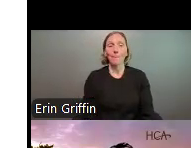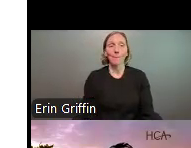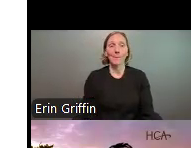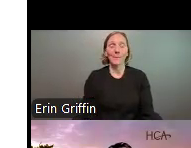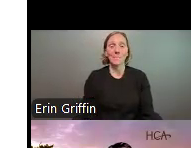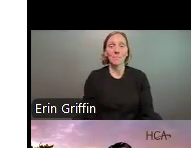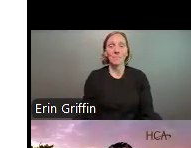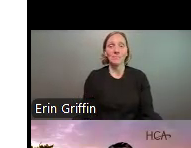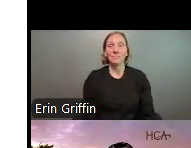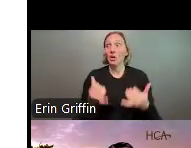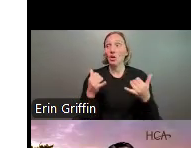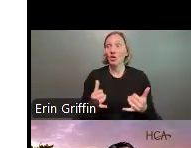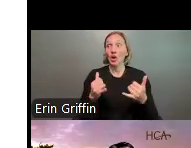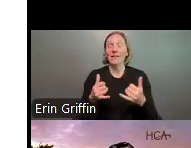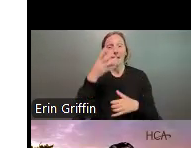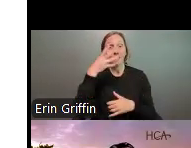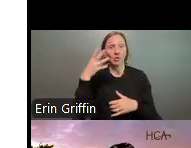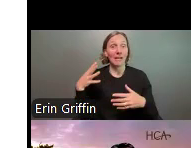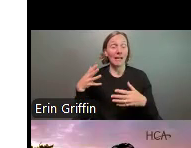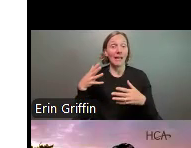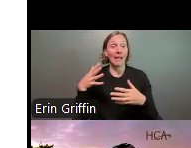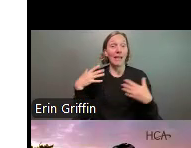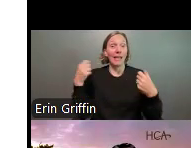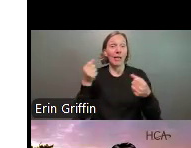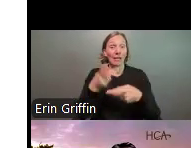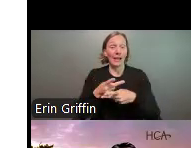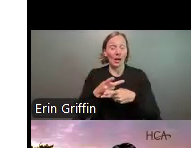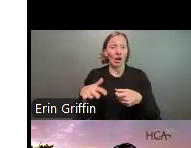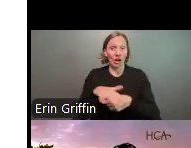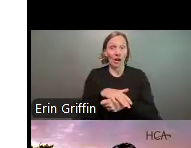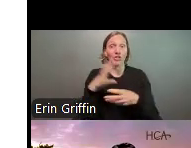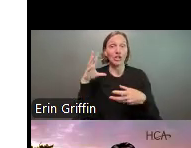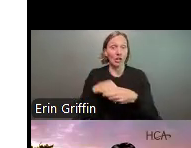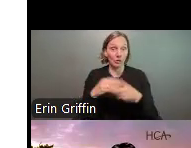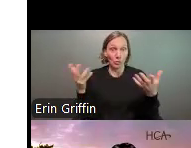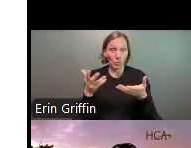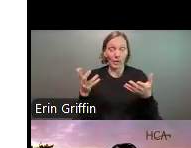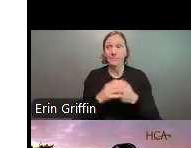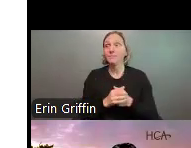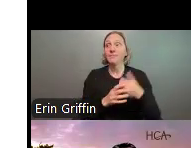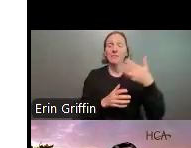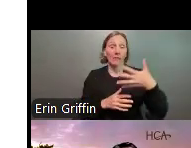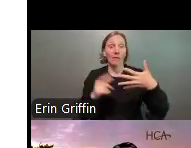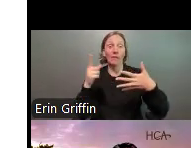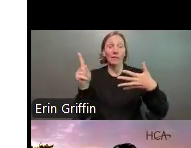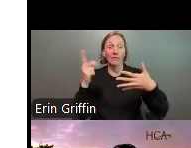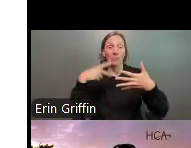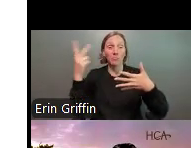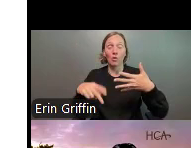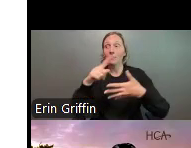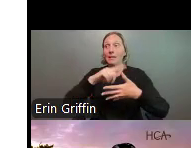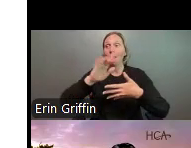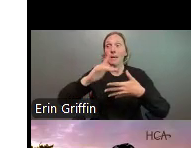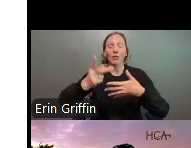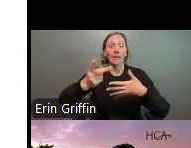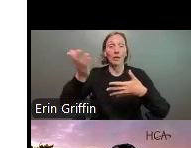Our current immigrant healthcare coverage includes 5 different programs: medical care